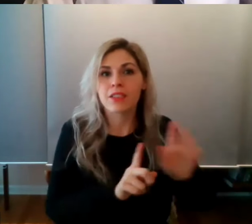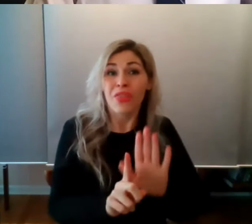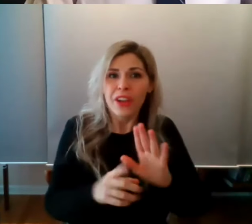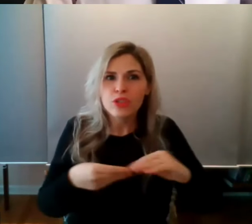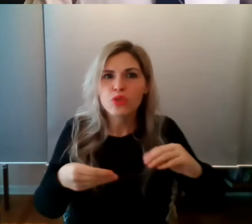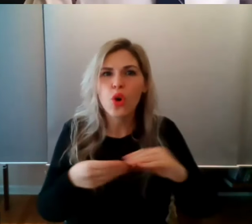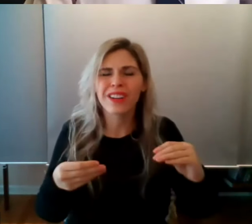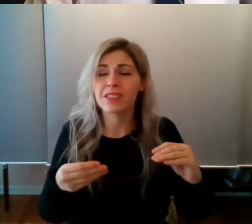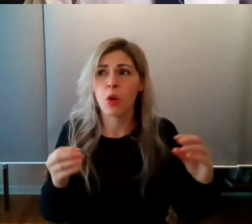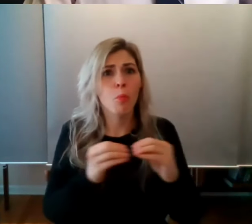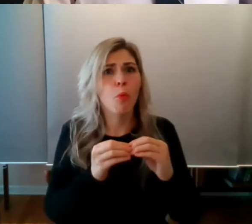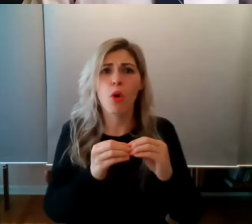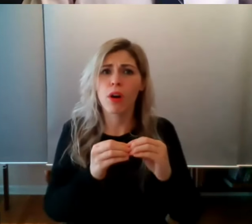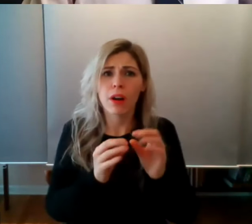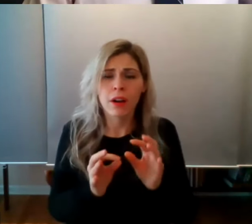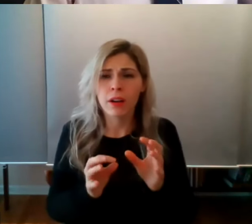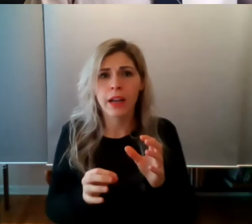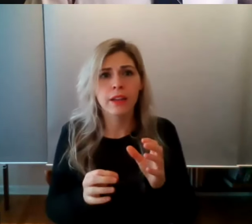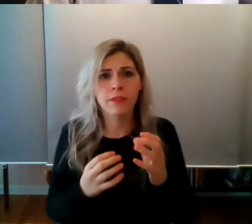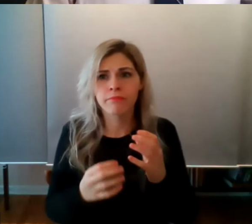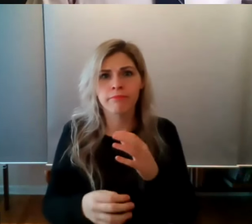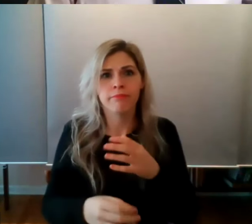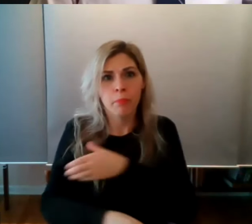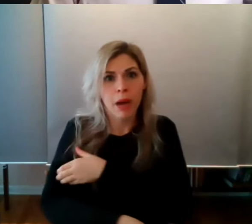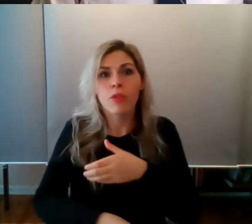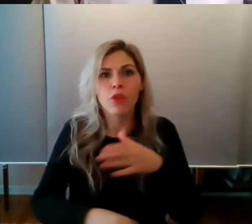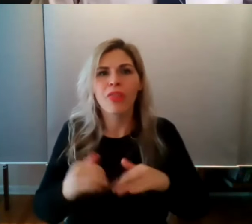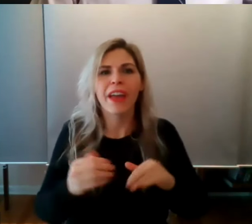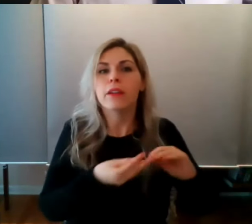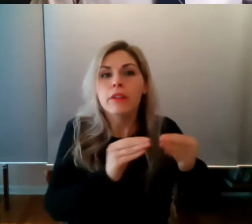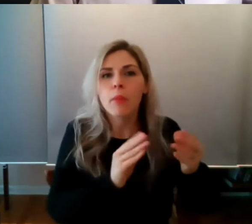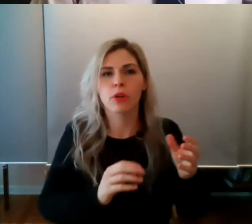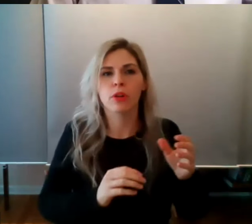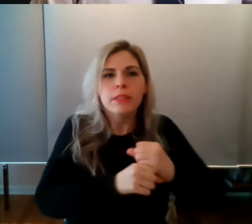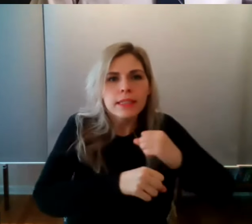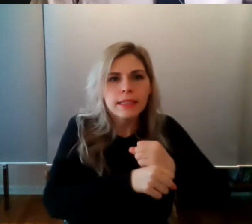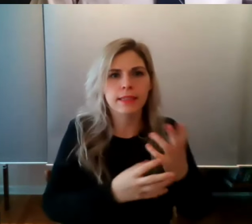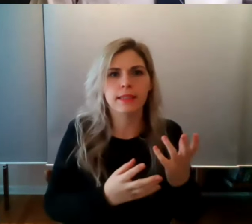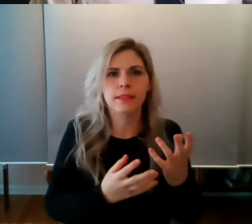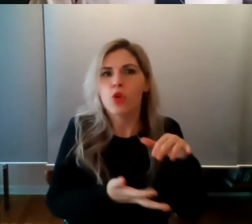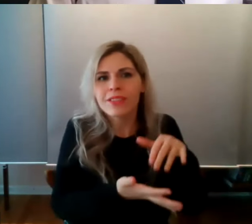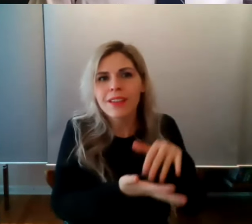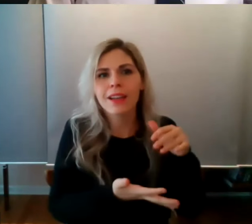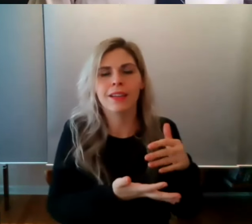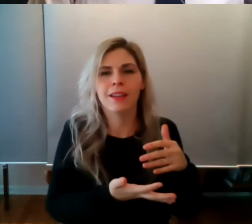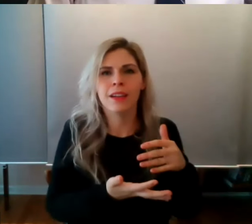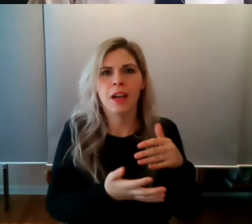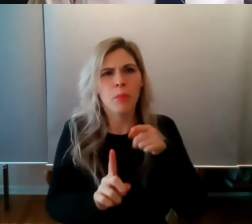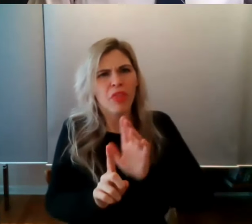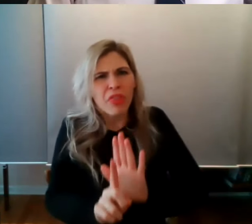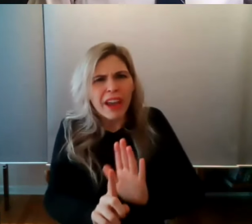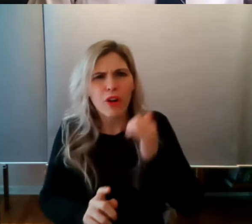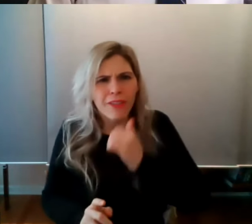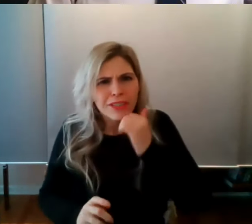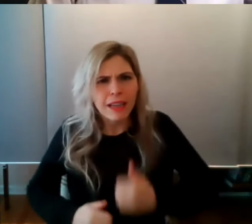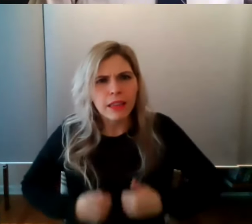any statistics or any kind of study is going to tell us, and really what it looks like on the ground in everyday